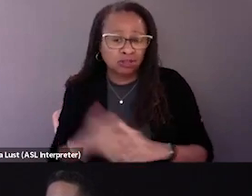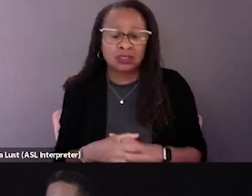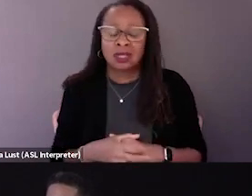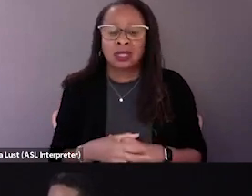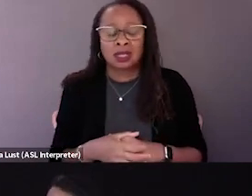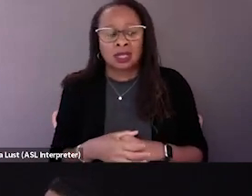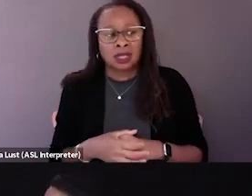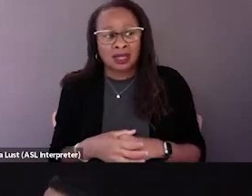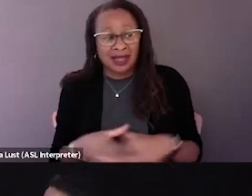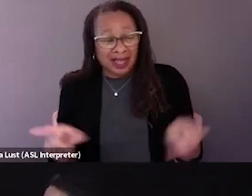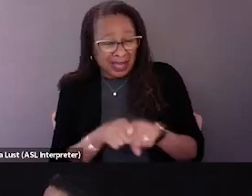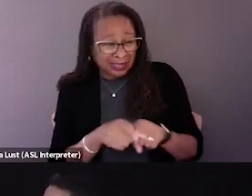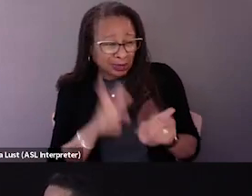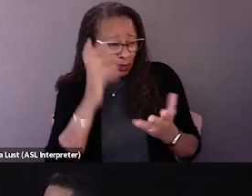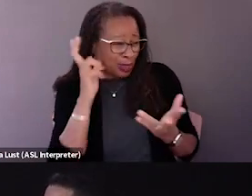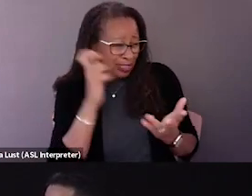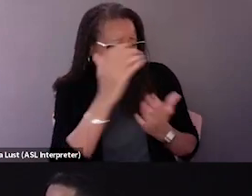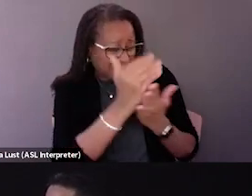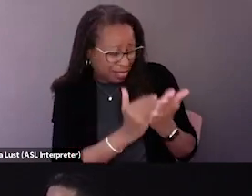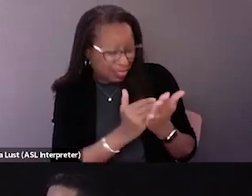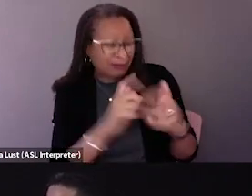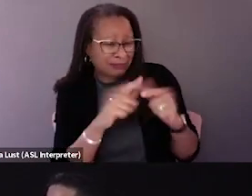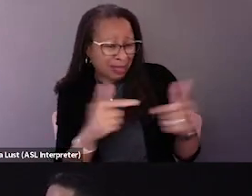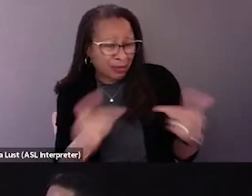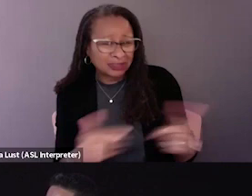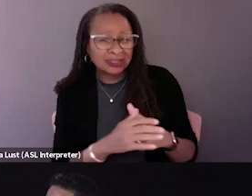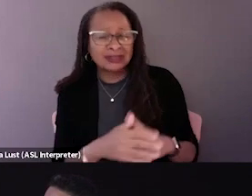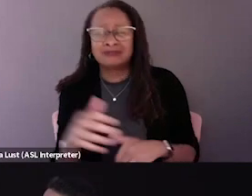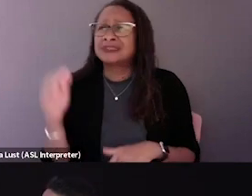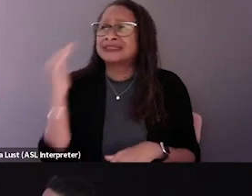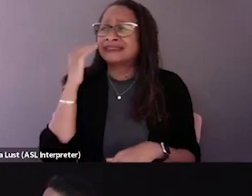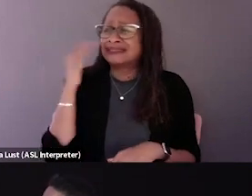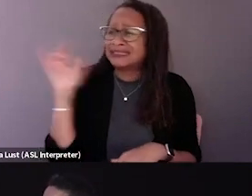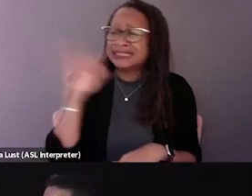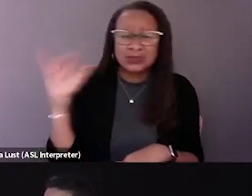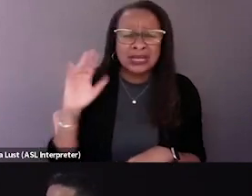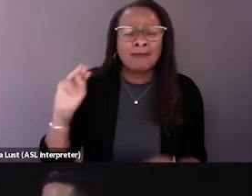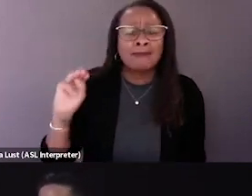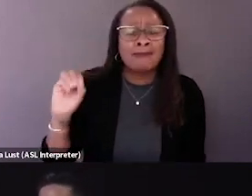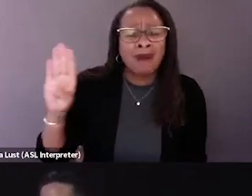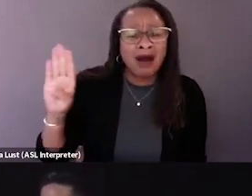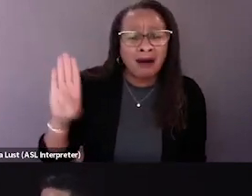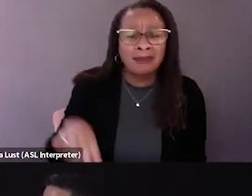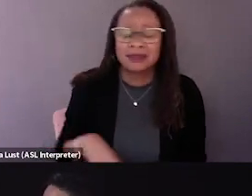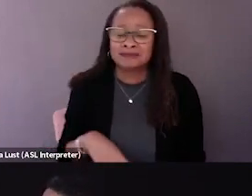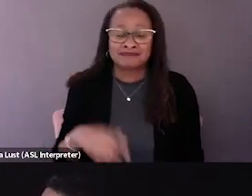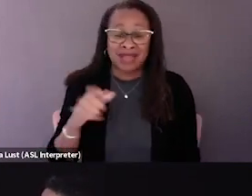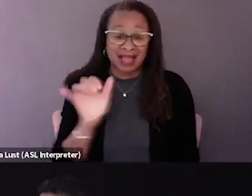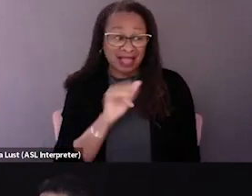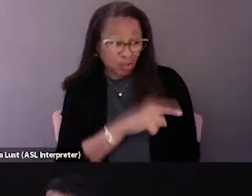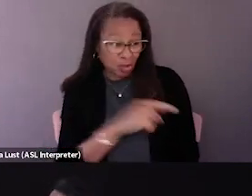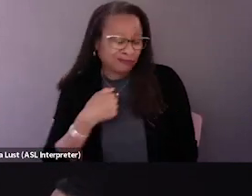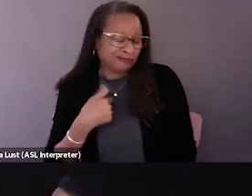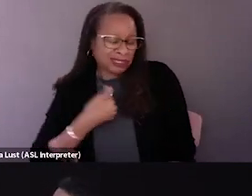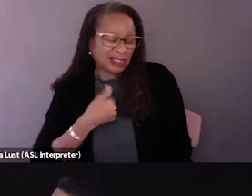is, as you listen to some of the language, it's reminiscent of the mob. Like you, I was an FBI agent before I went into